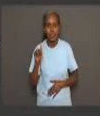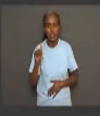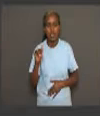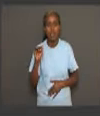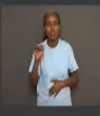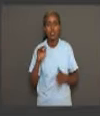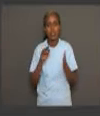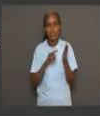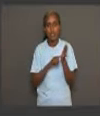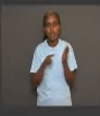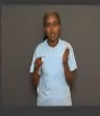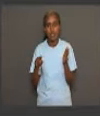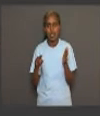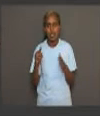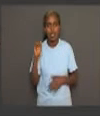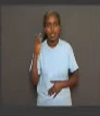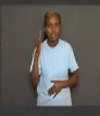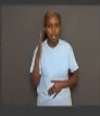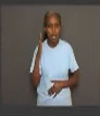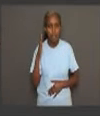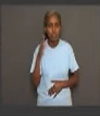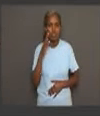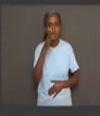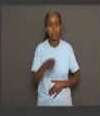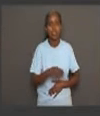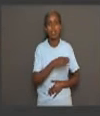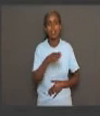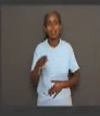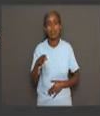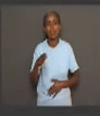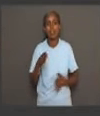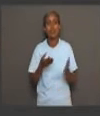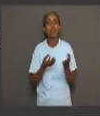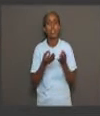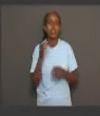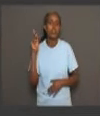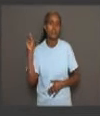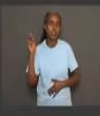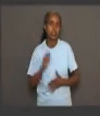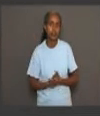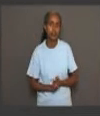arrow, like the one in the graph presented here.